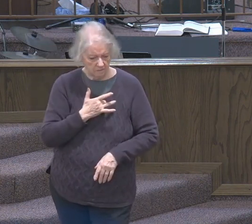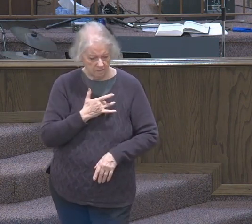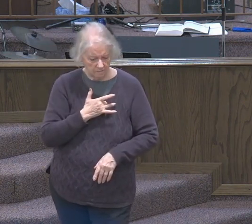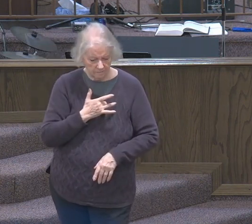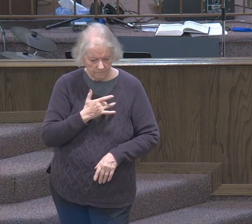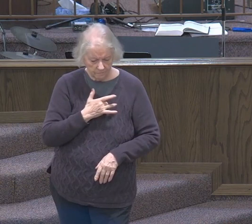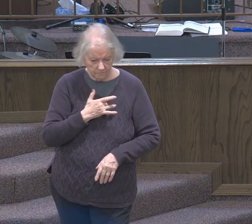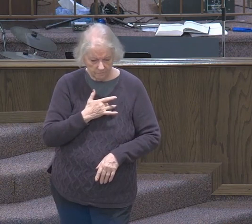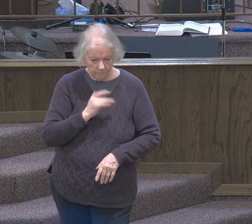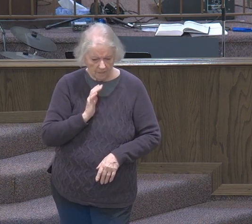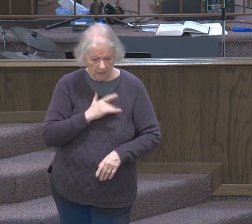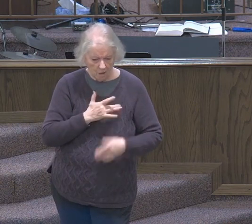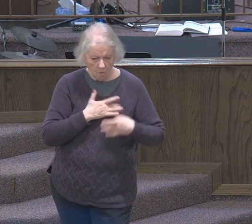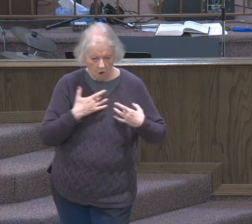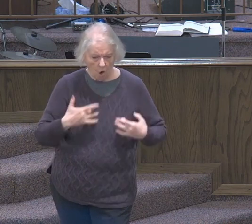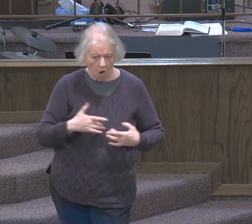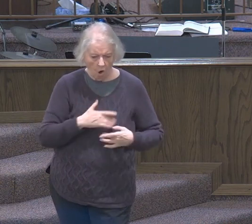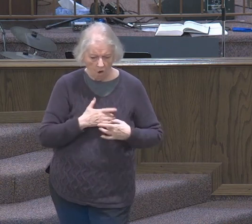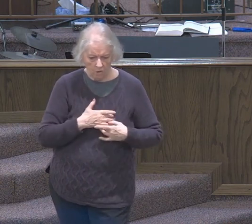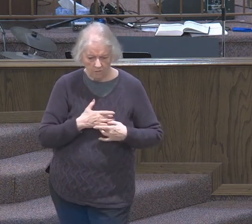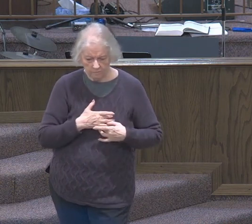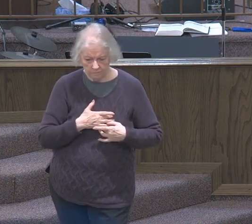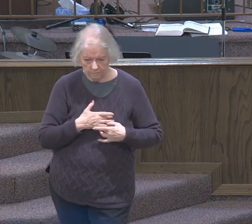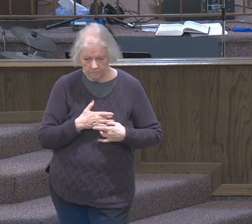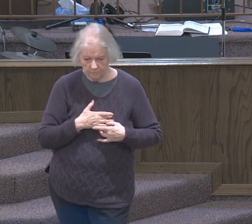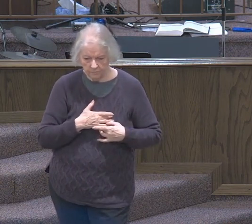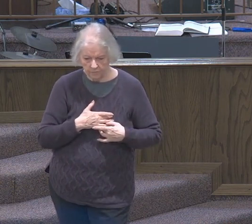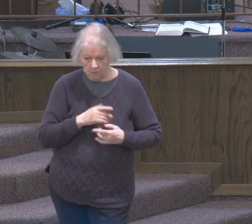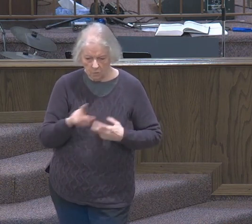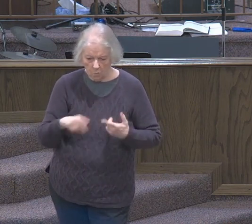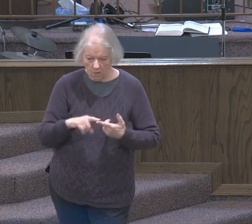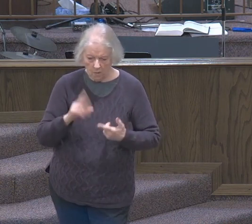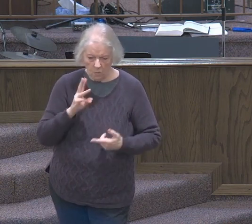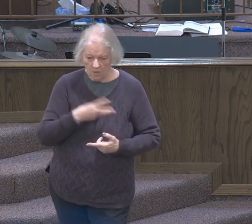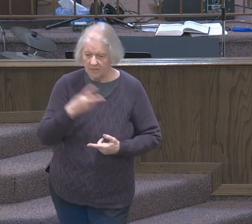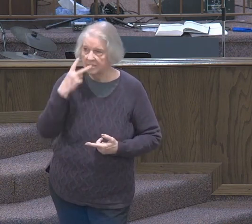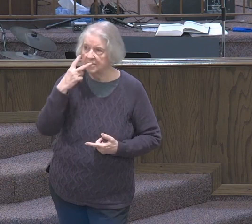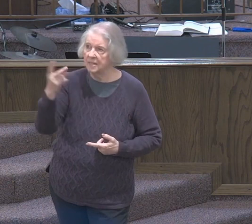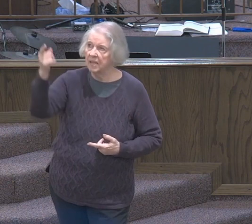response, whether it's a sunset that is glorious